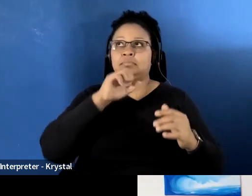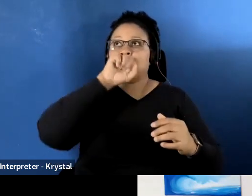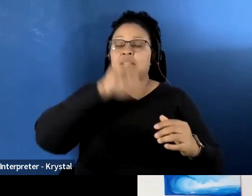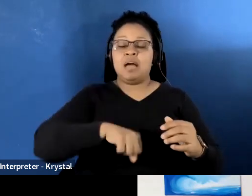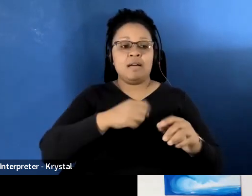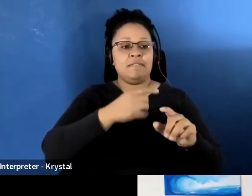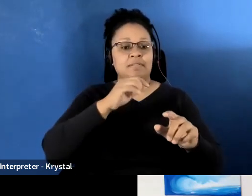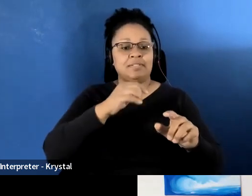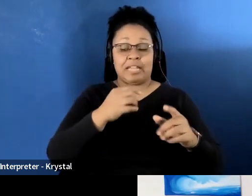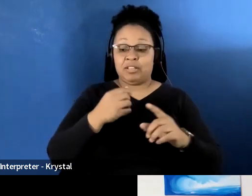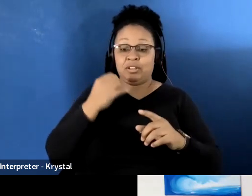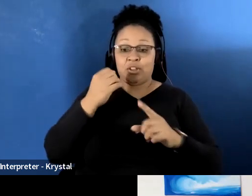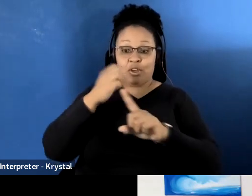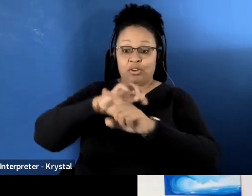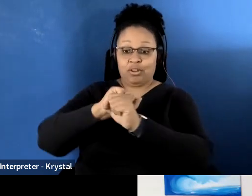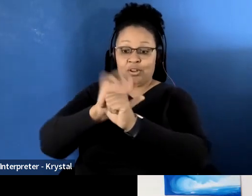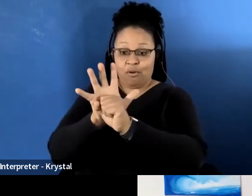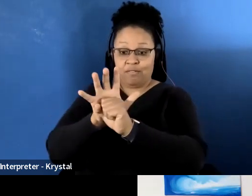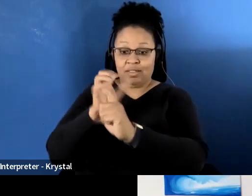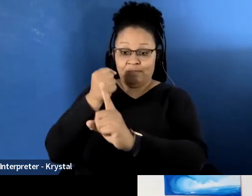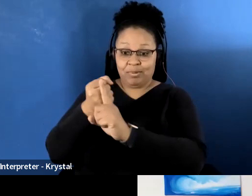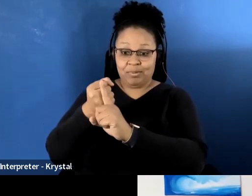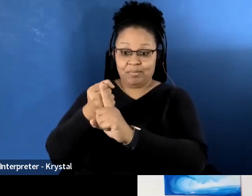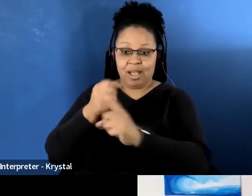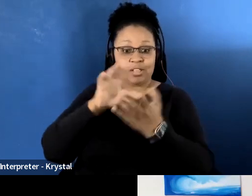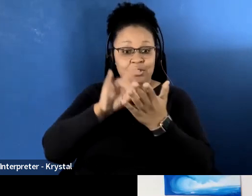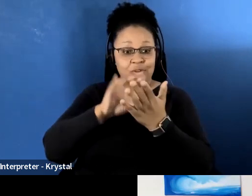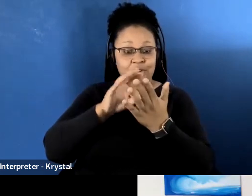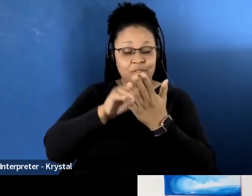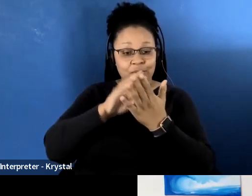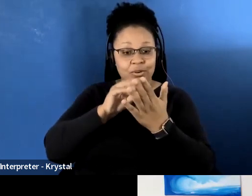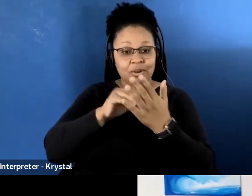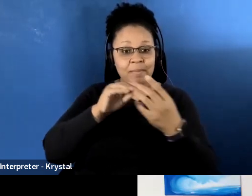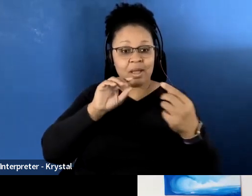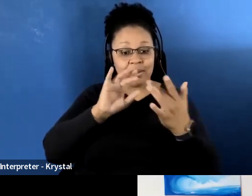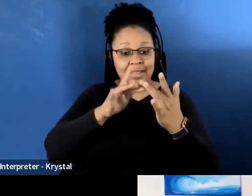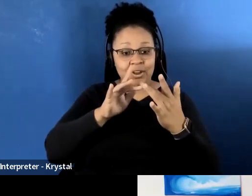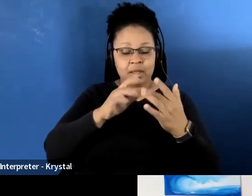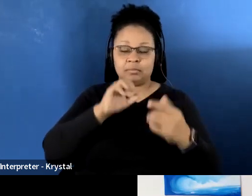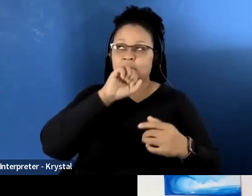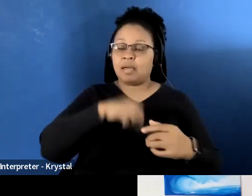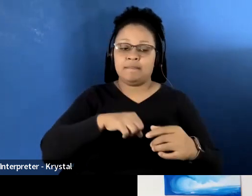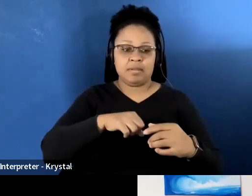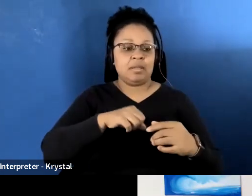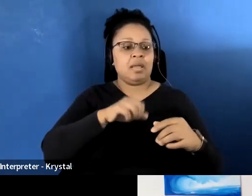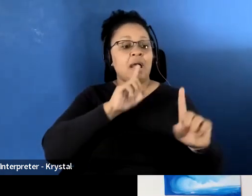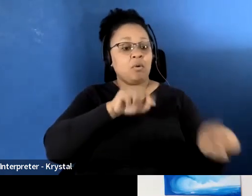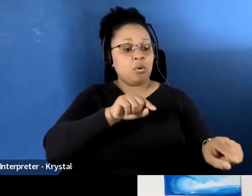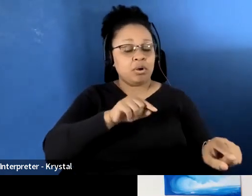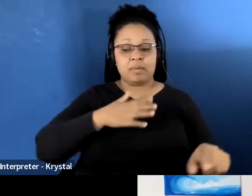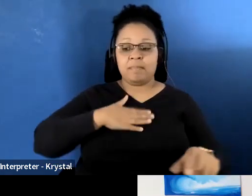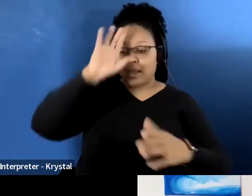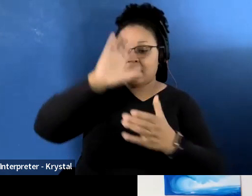out of COVID is I can order my groceries. So I order the groceries, my husband picks it up, and I'm very